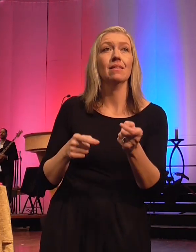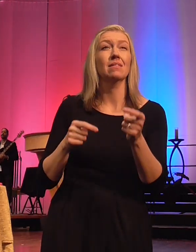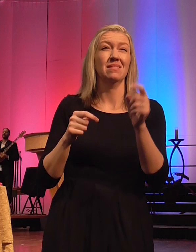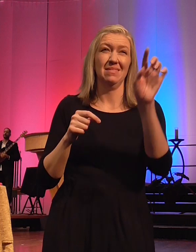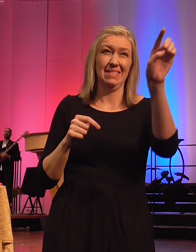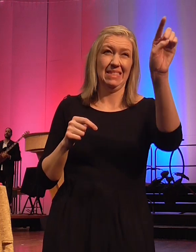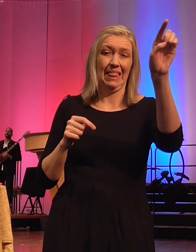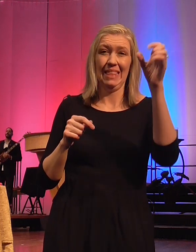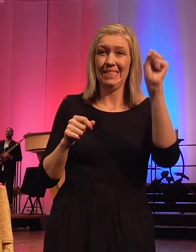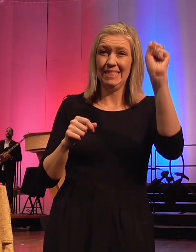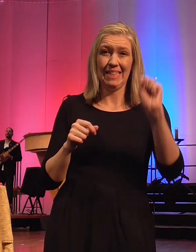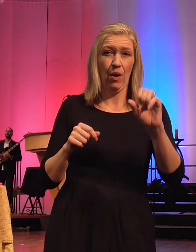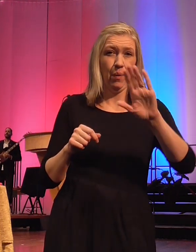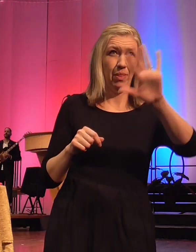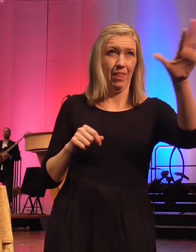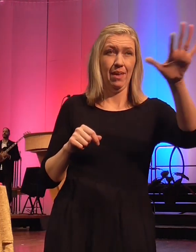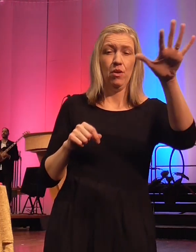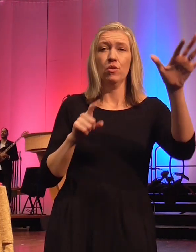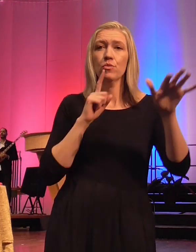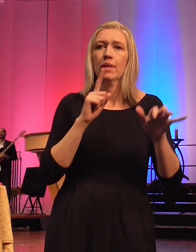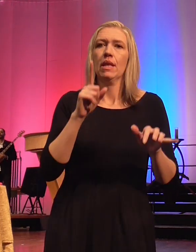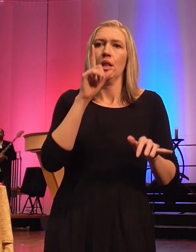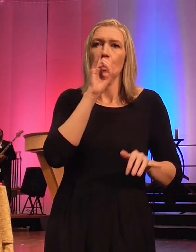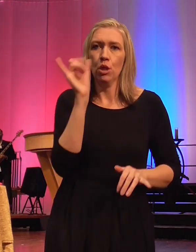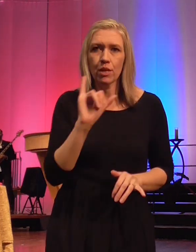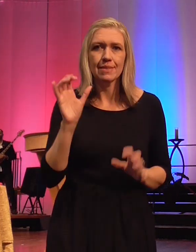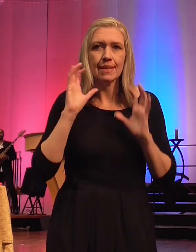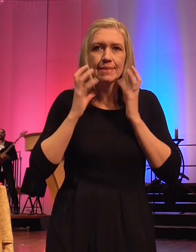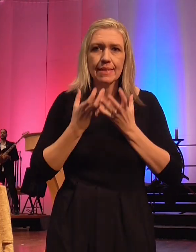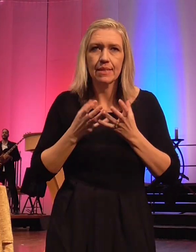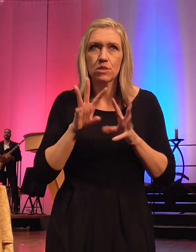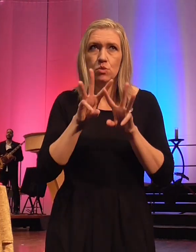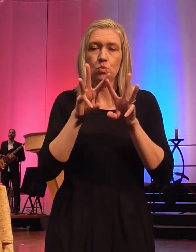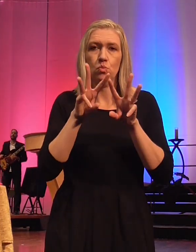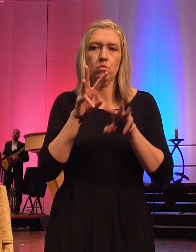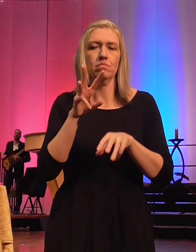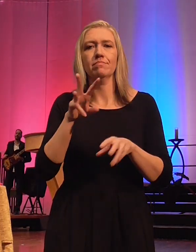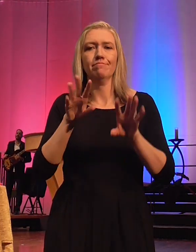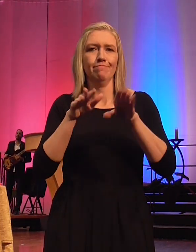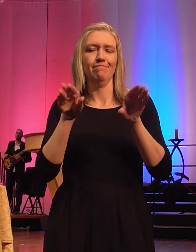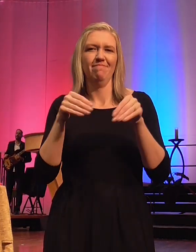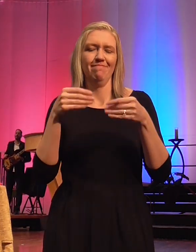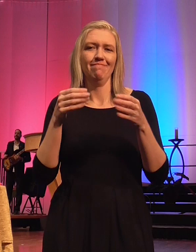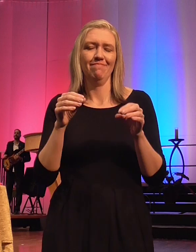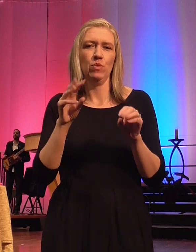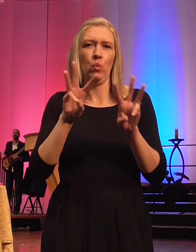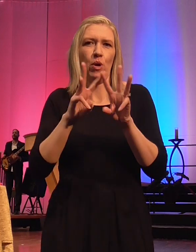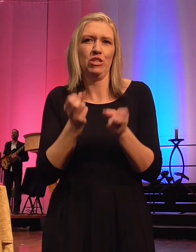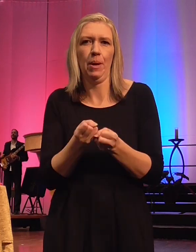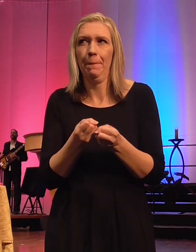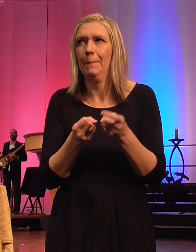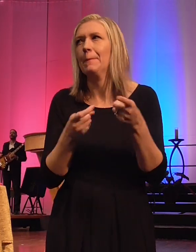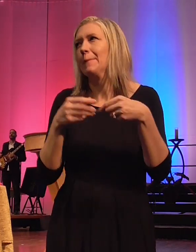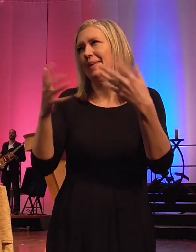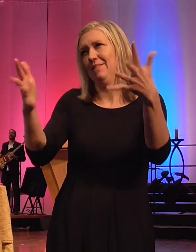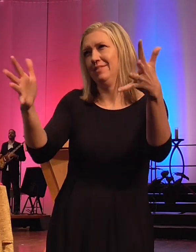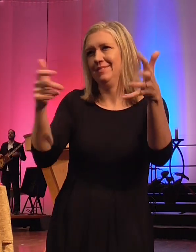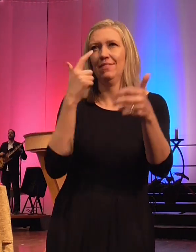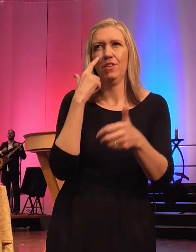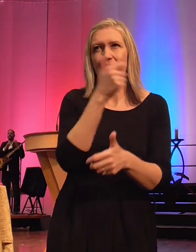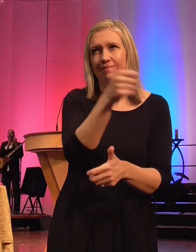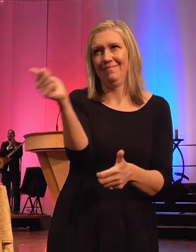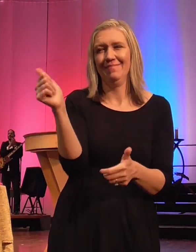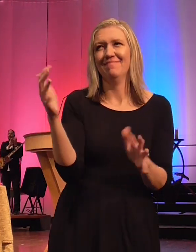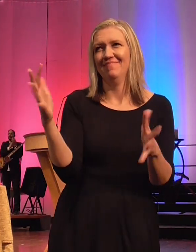not gone to that door, it looks like Santa's workshop out there. Thank you for that. Give yourselves a